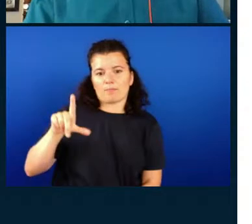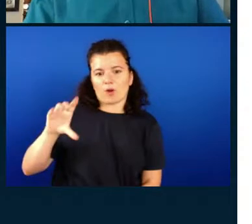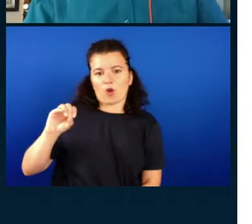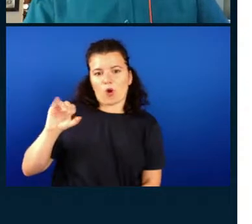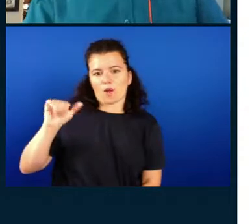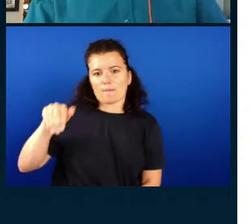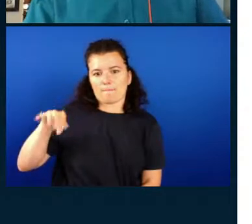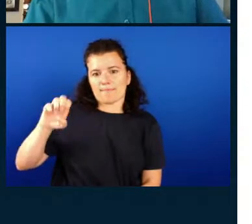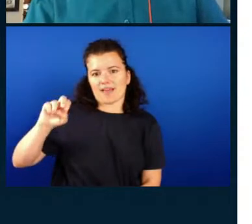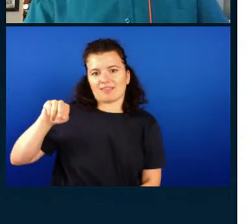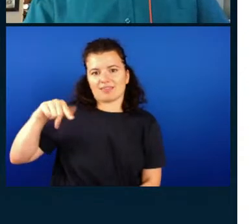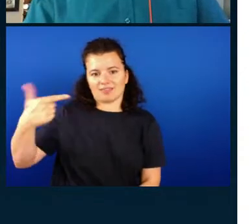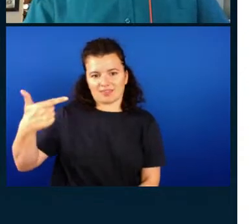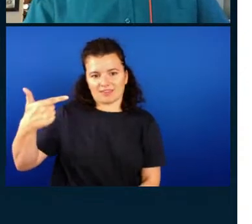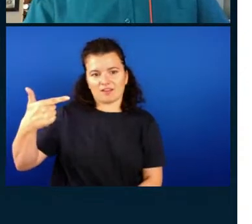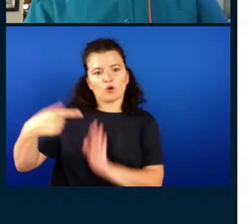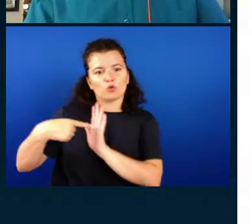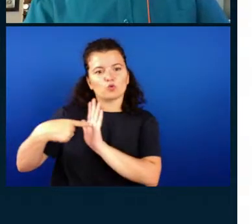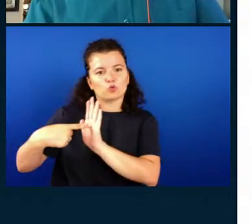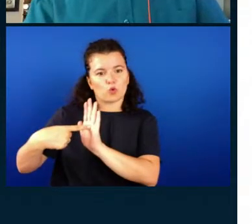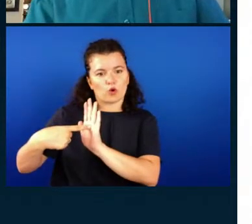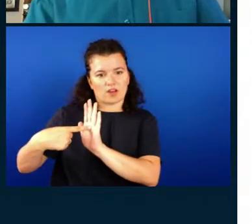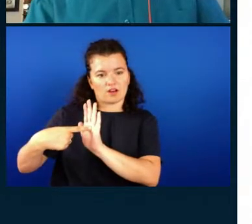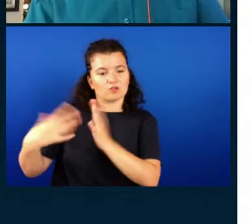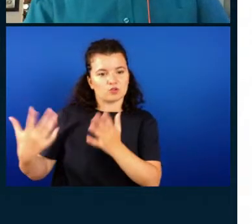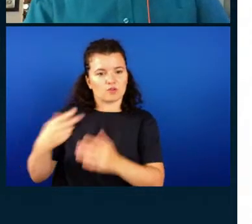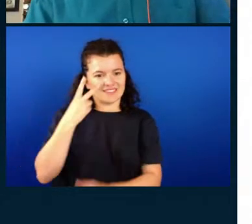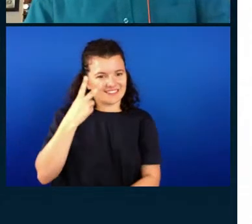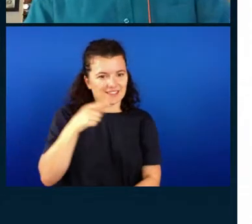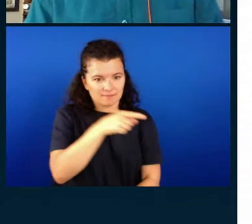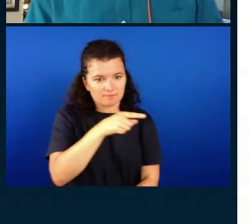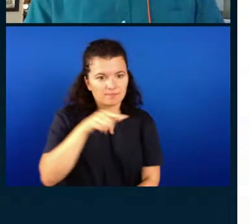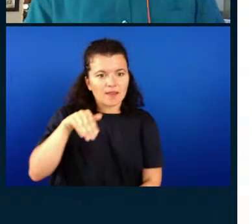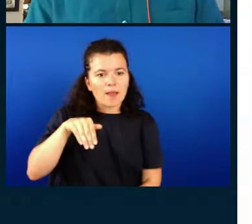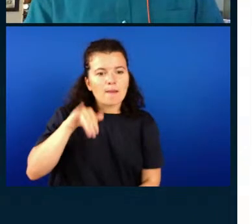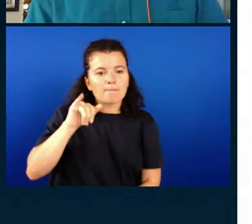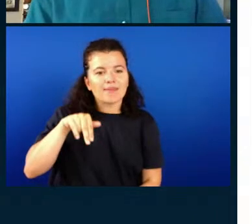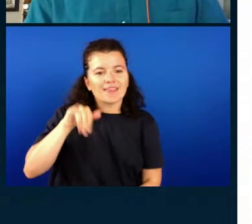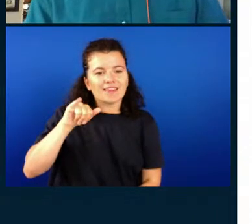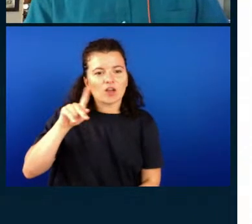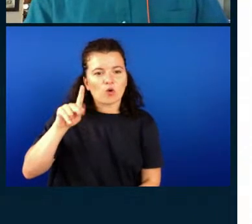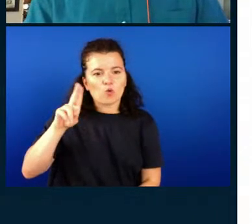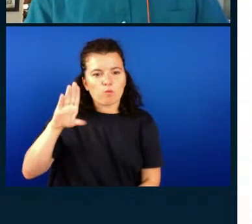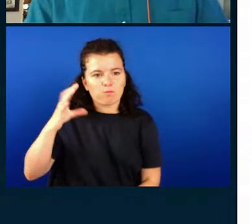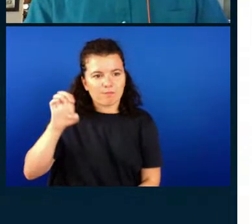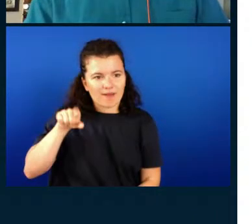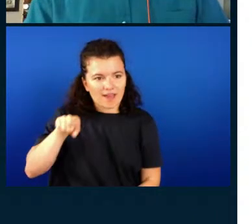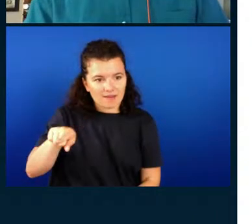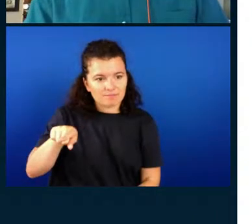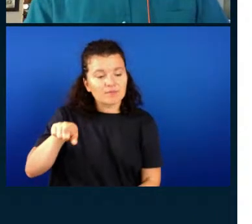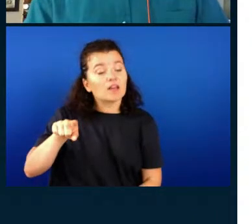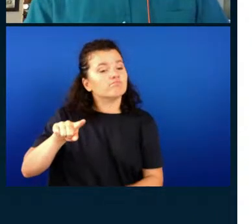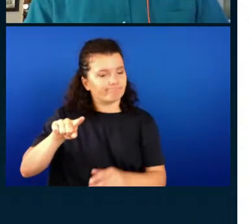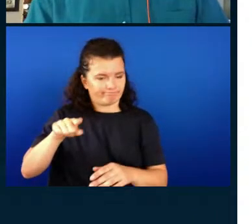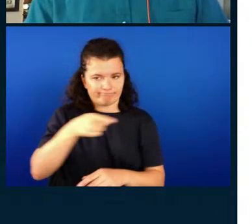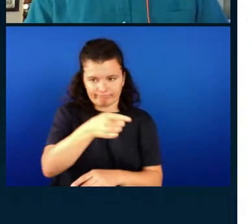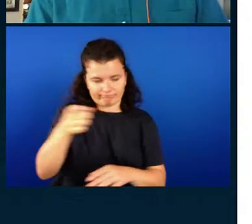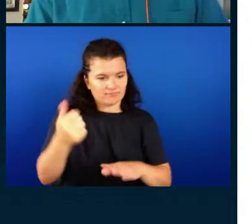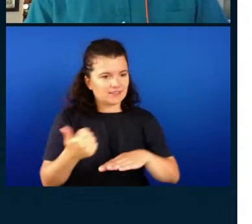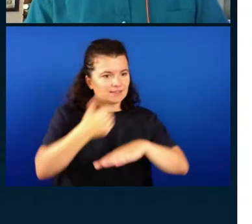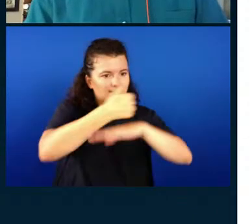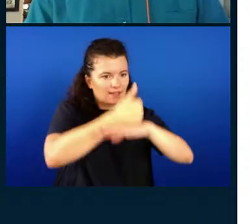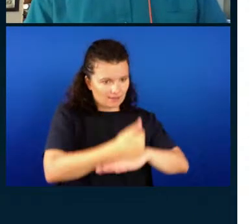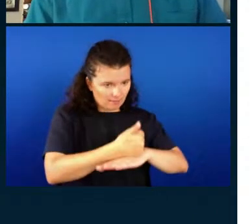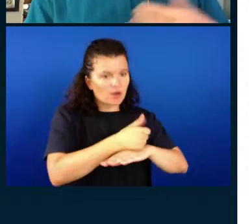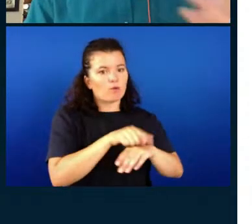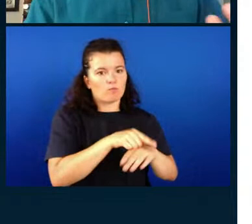up. I'm running Minikube. So Minikube's very simple and easy to get set up. So that's what I'm running. And then I also